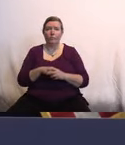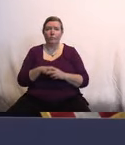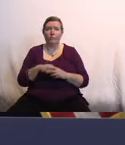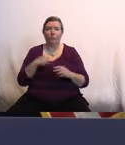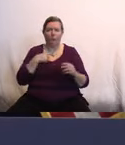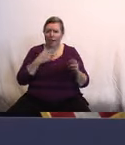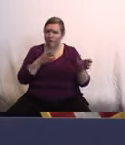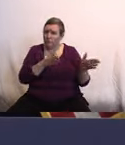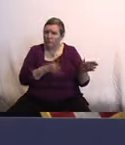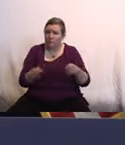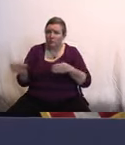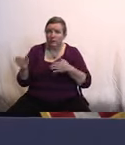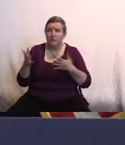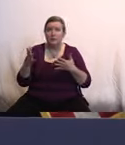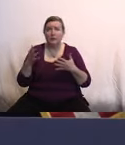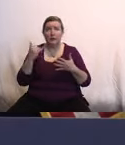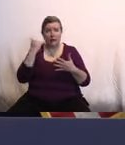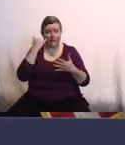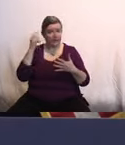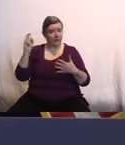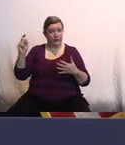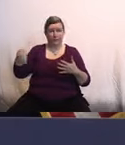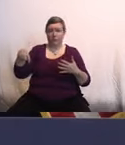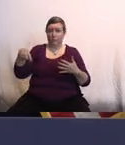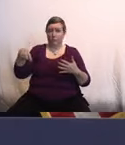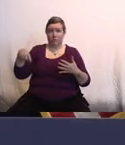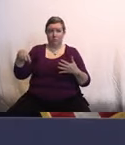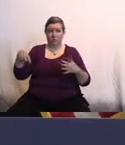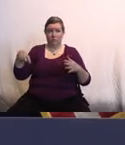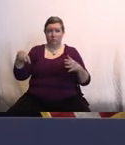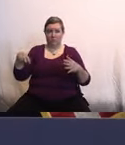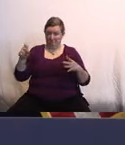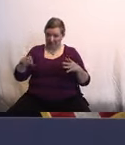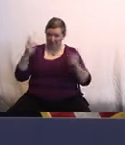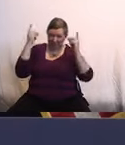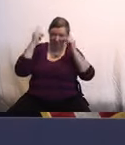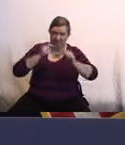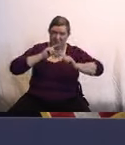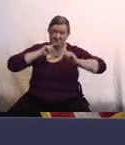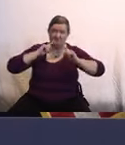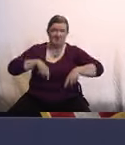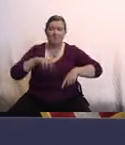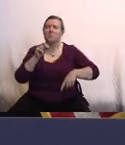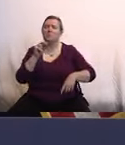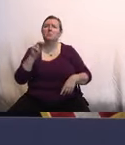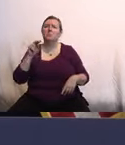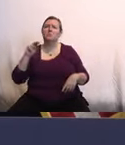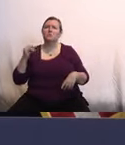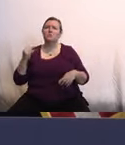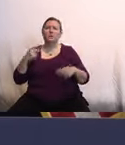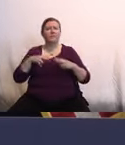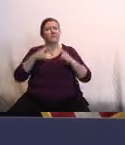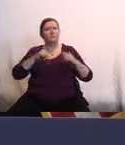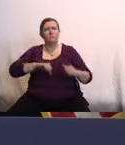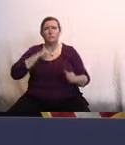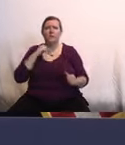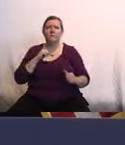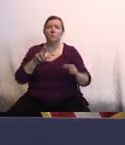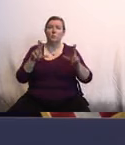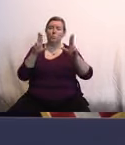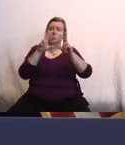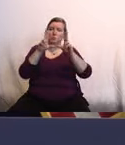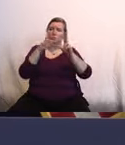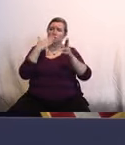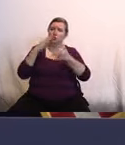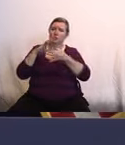overnight. We are a proud labor state, so not surprisingly, we want to work with labor and labor